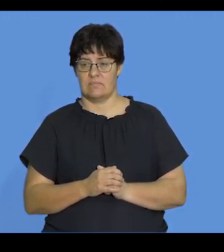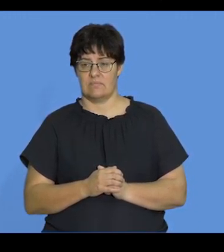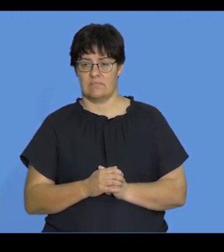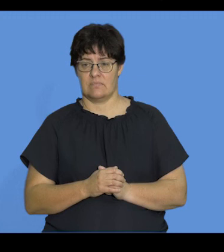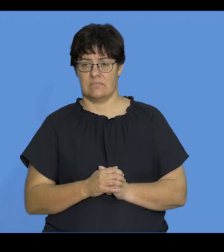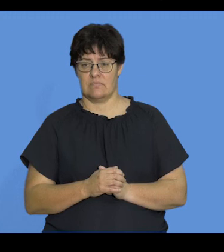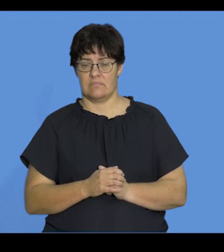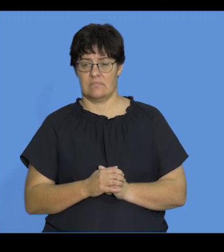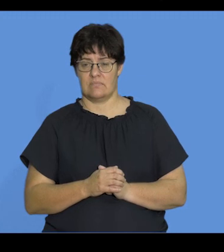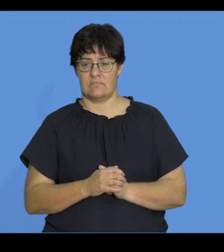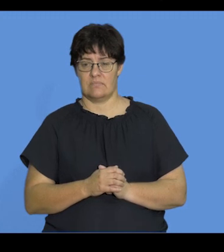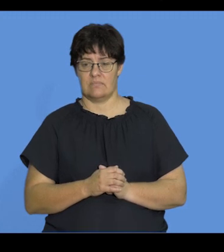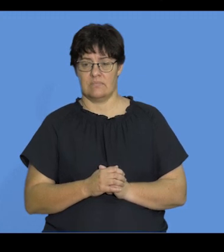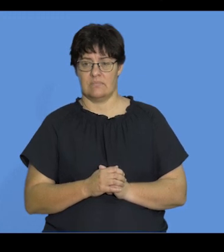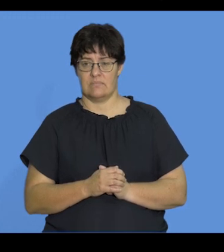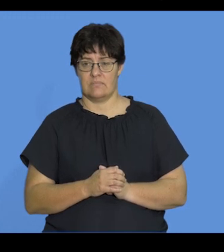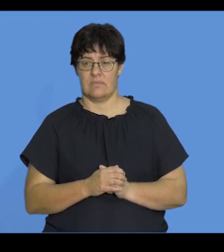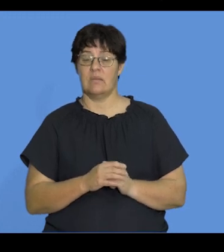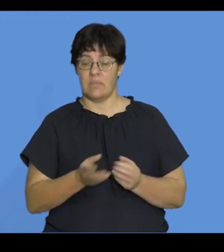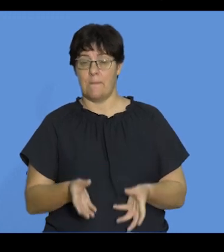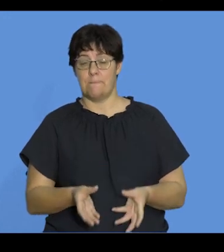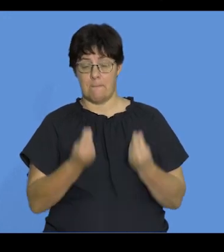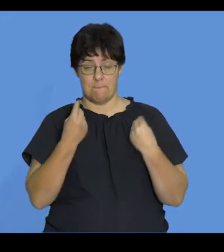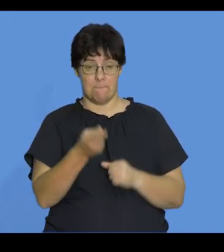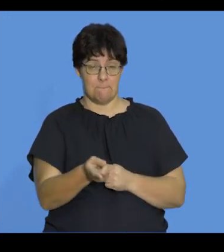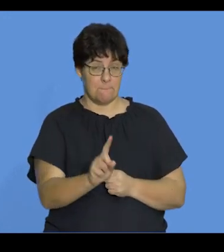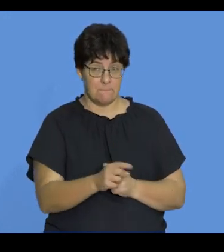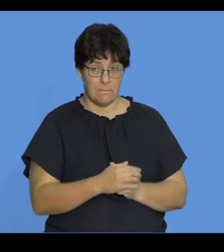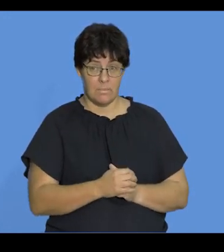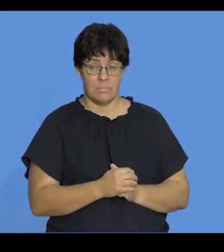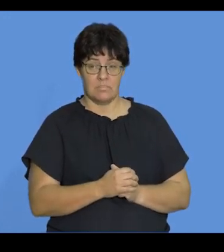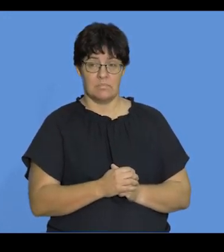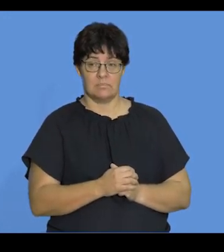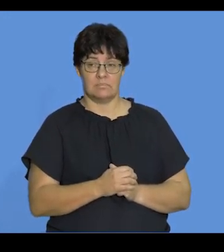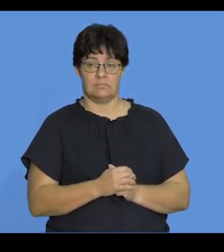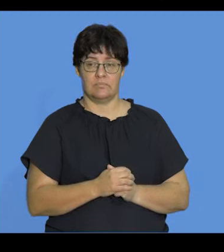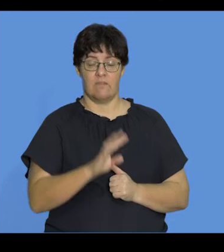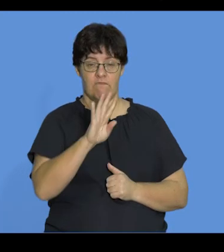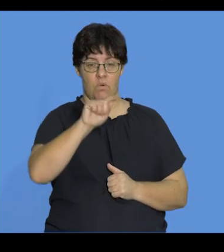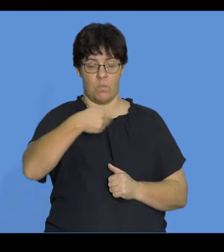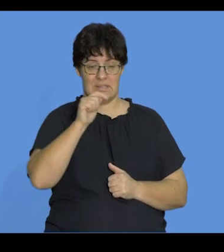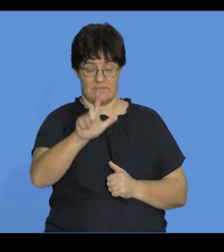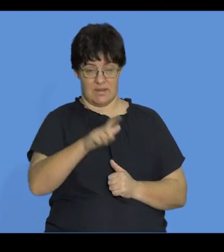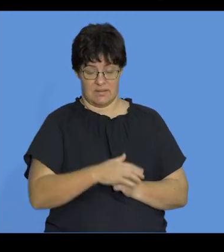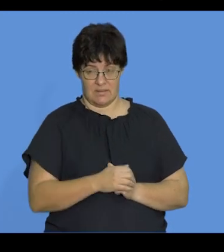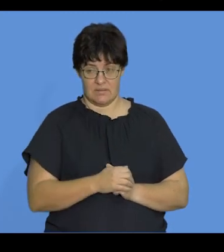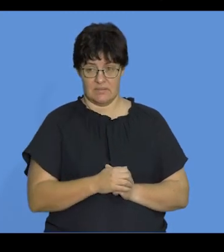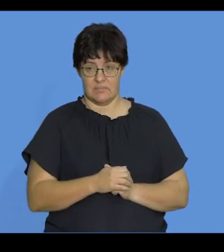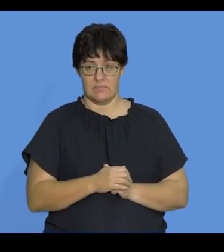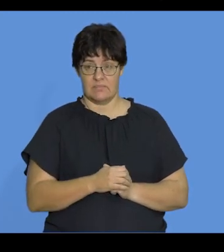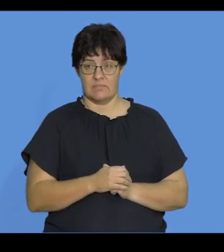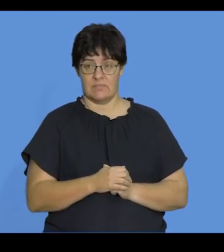multiplied by 100, okay. If we multiply that by 100, we get